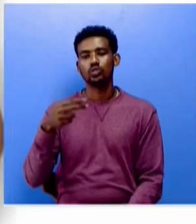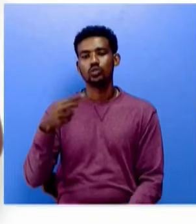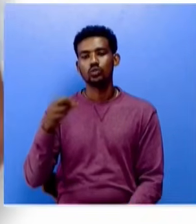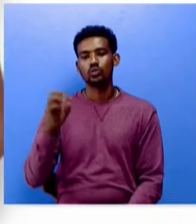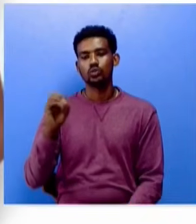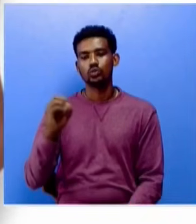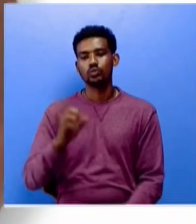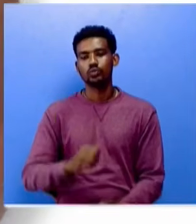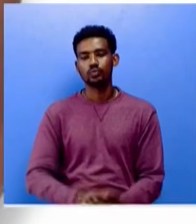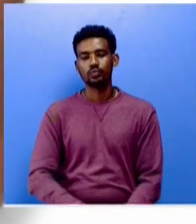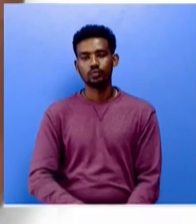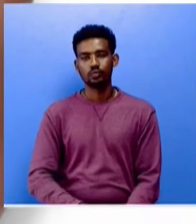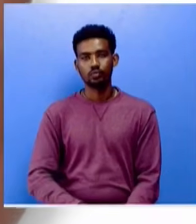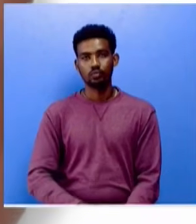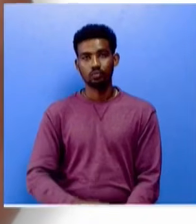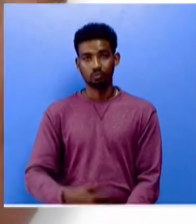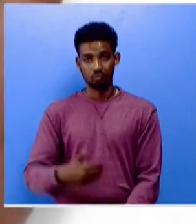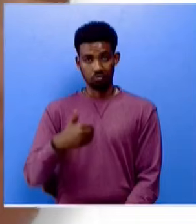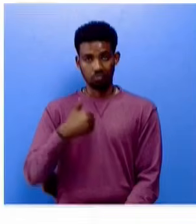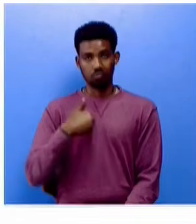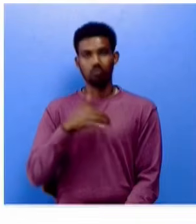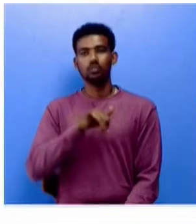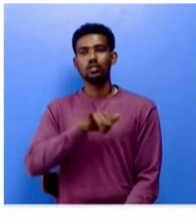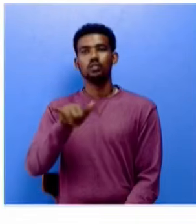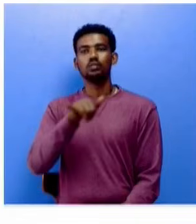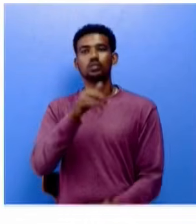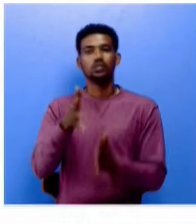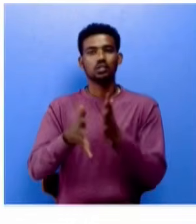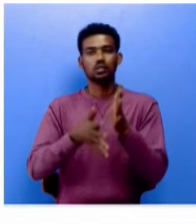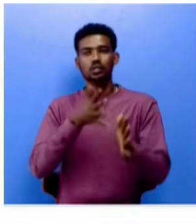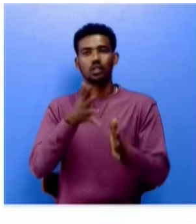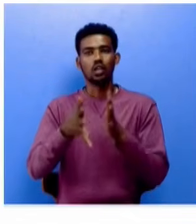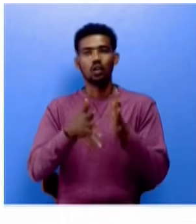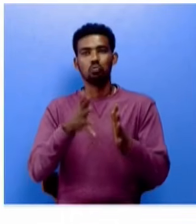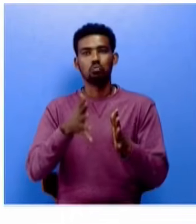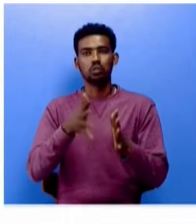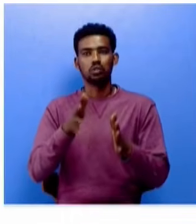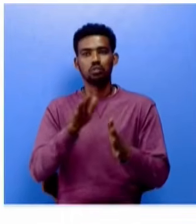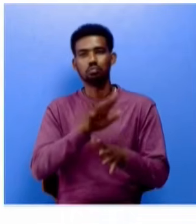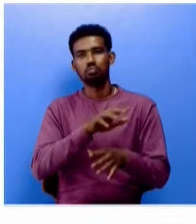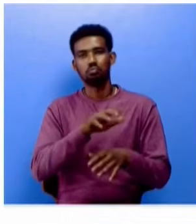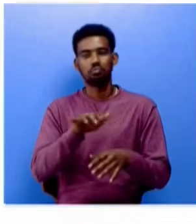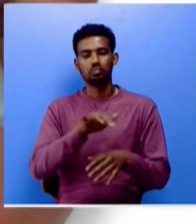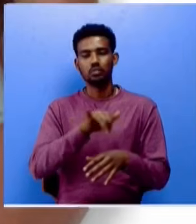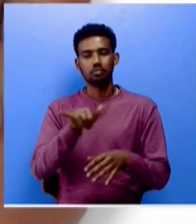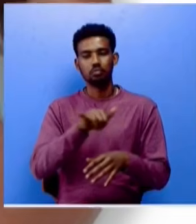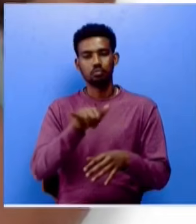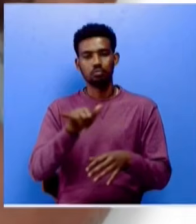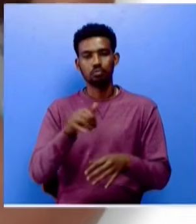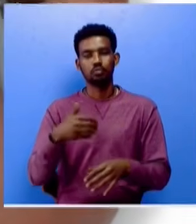Ought to plus verb 1 or base verb.